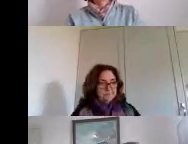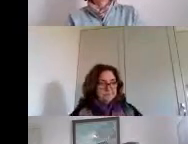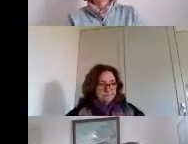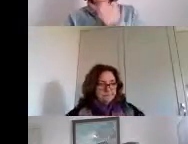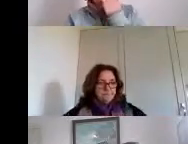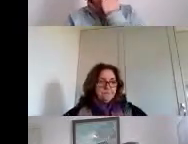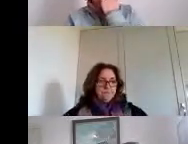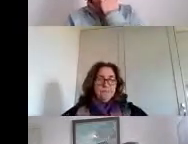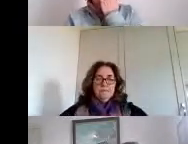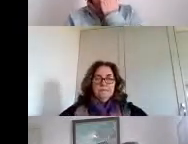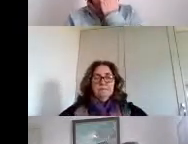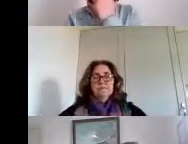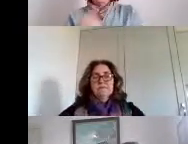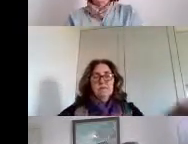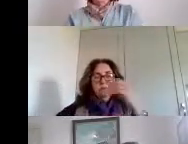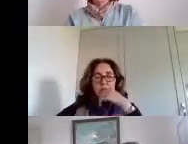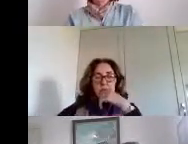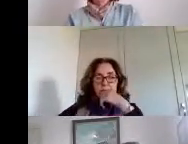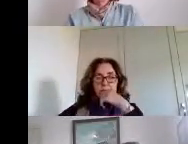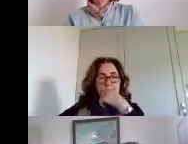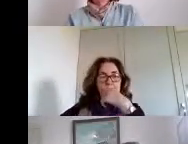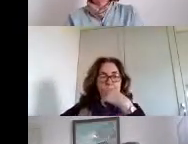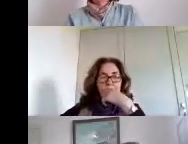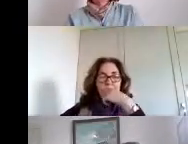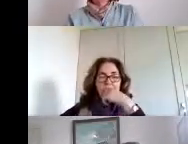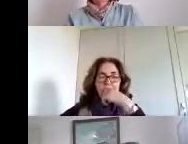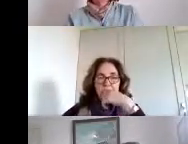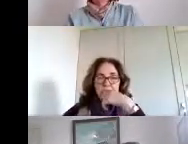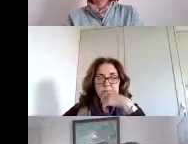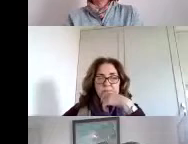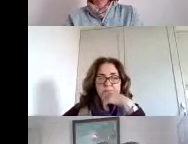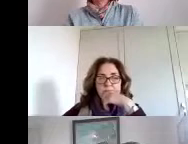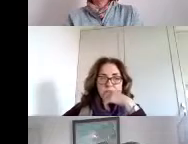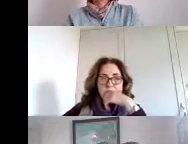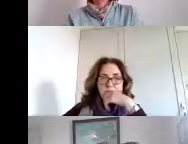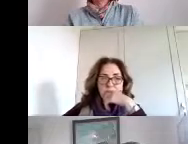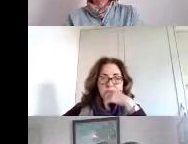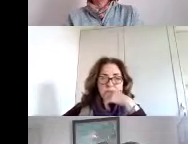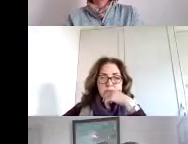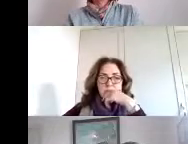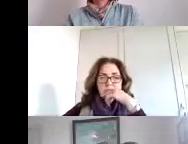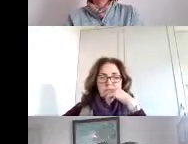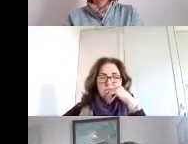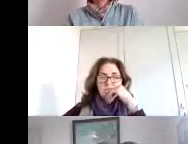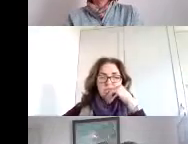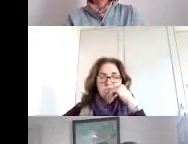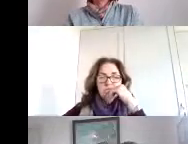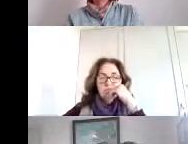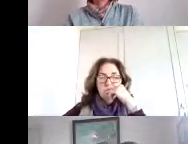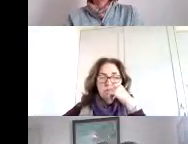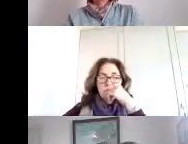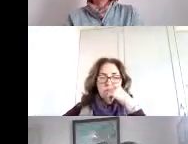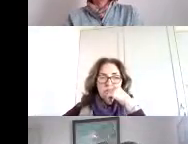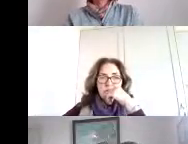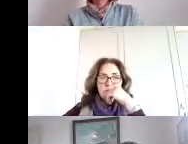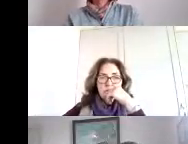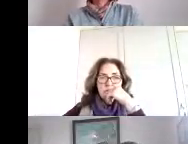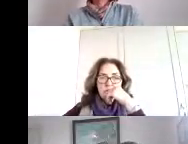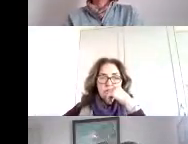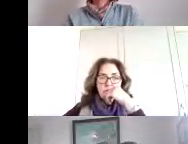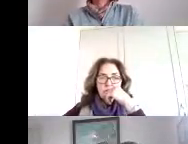step-by-step instructions for every activity that staff would be required to carry out within the system.